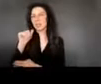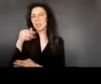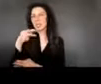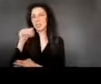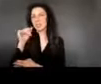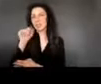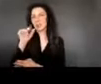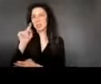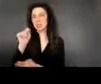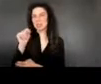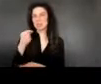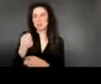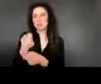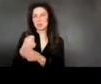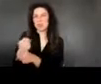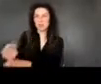So yeah.